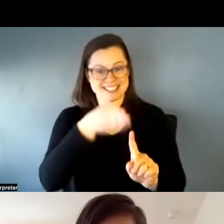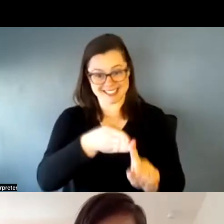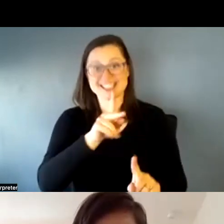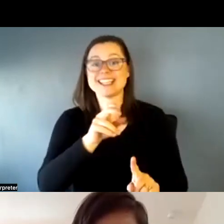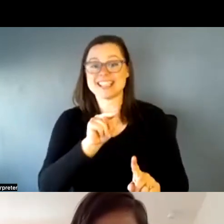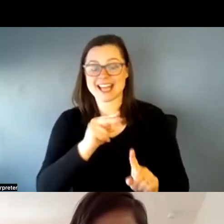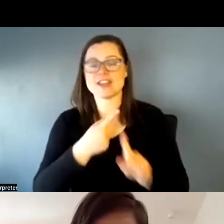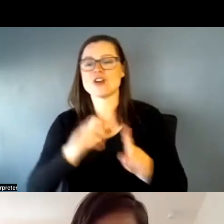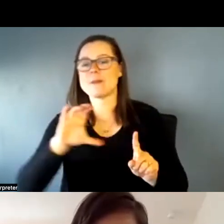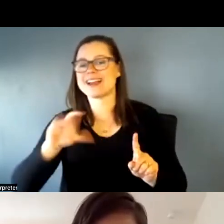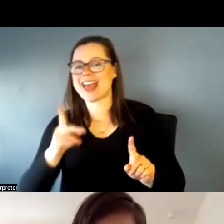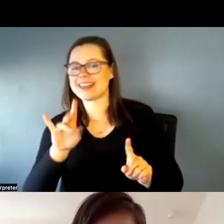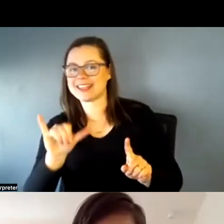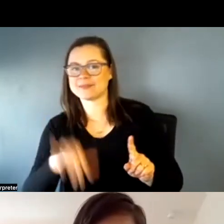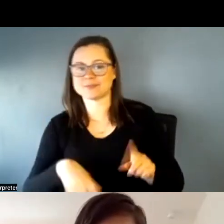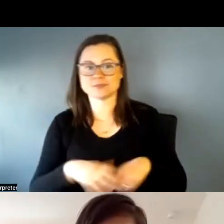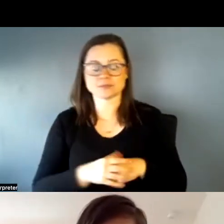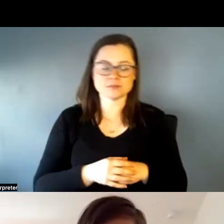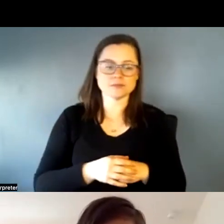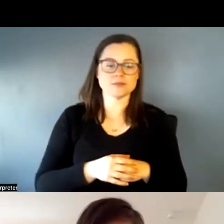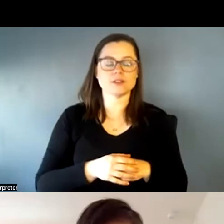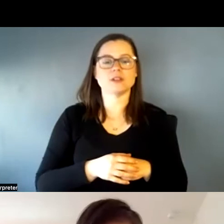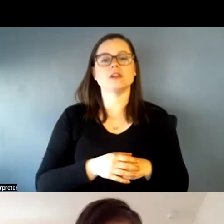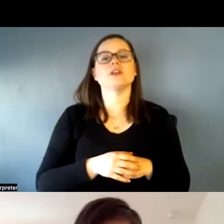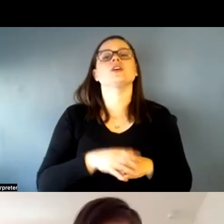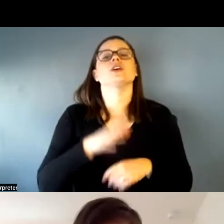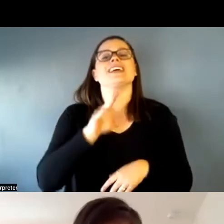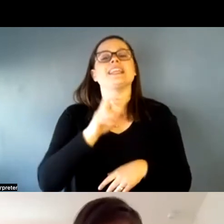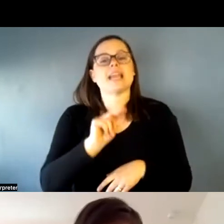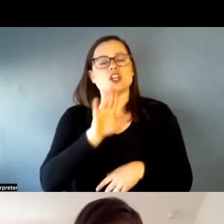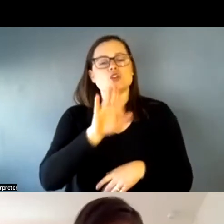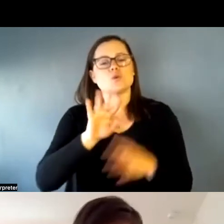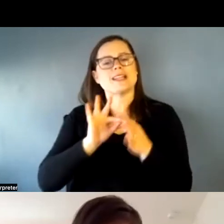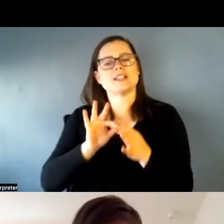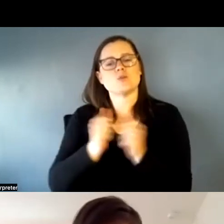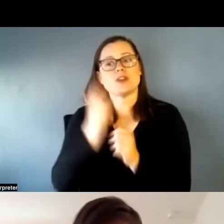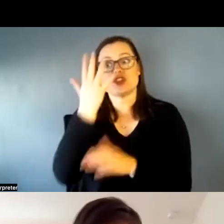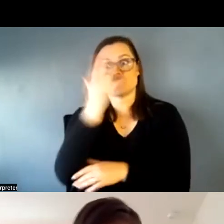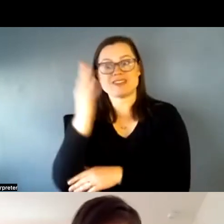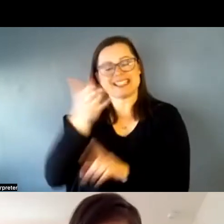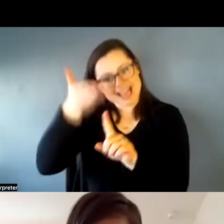Kathy. Ken, what is your relationship to the trees as a Duwamish person?